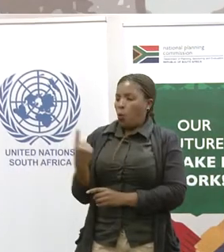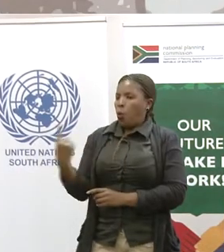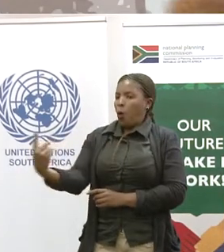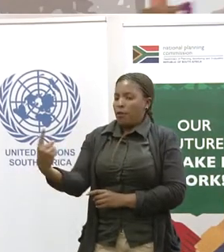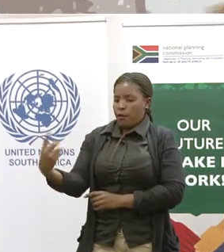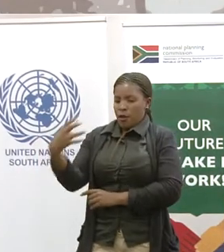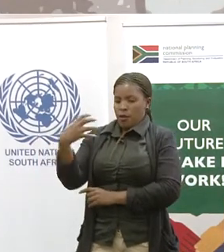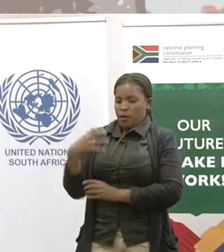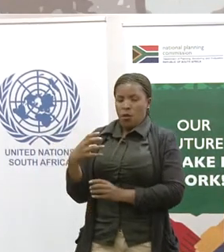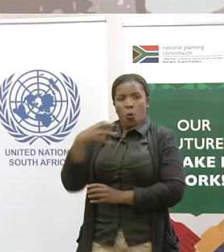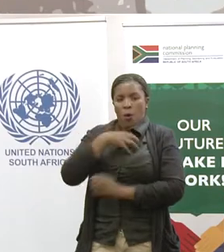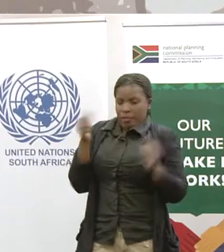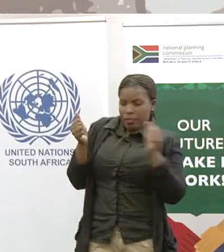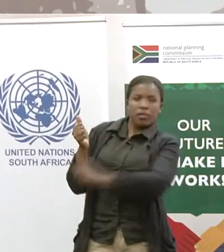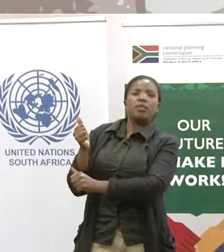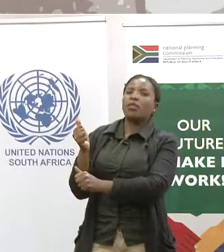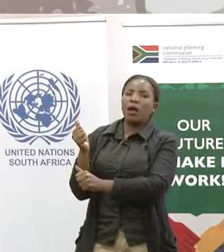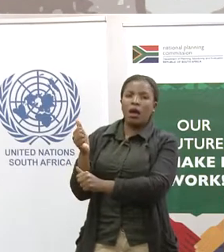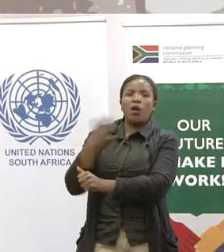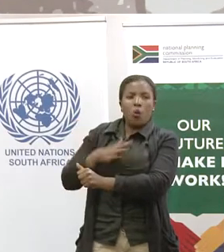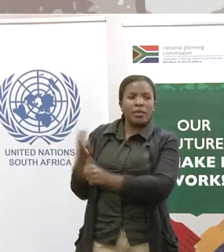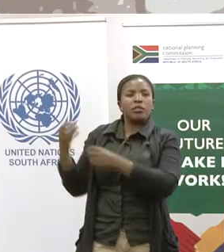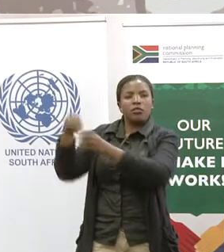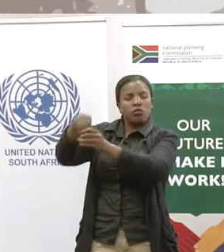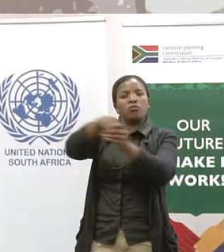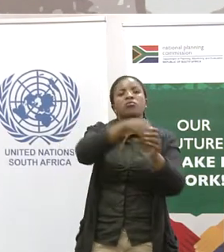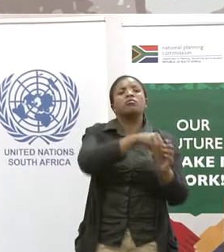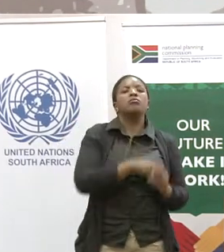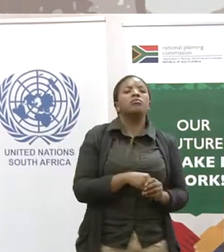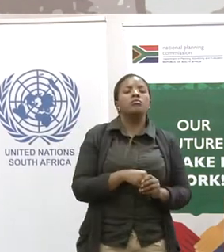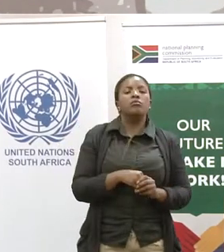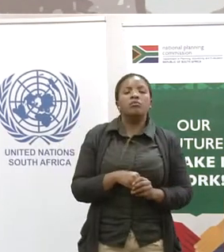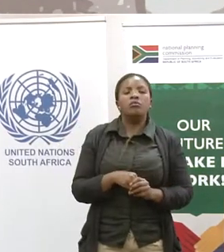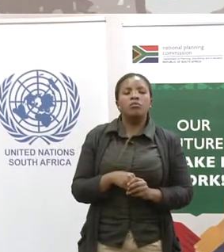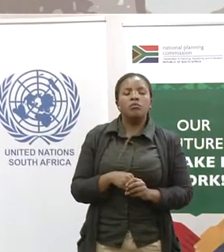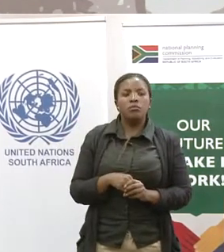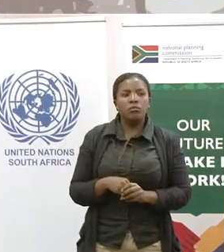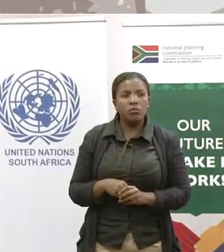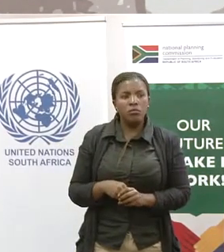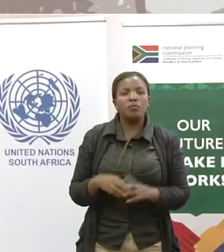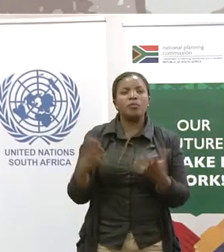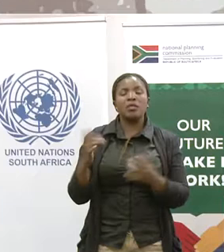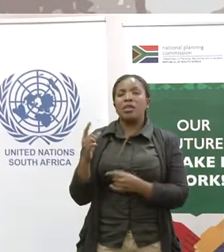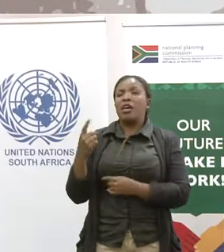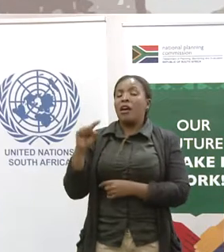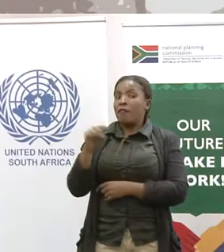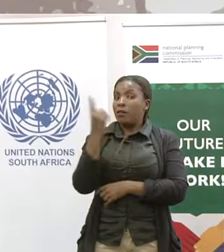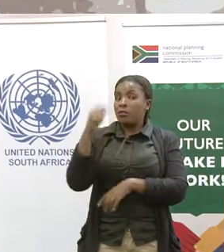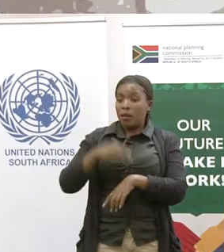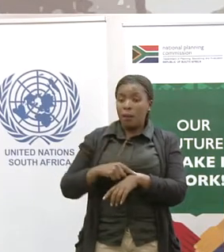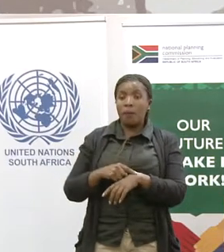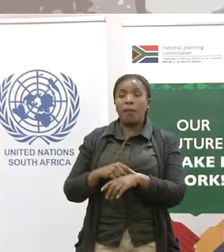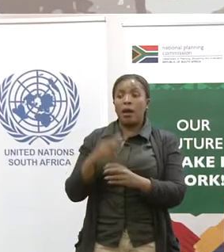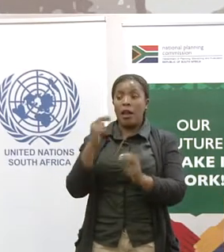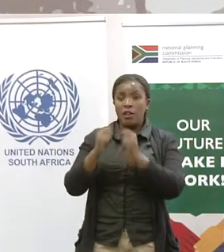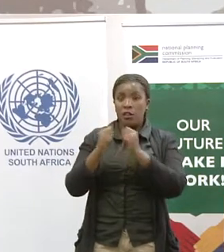was lived through even during the negotiations of the UN Convention. For the first time in the